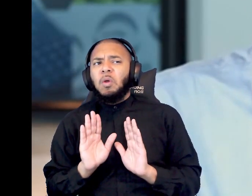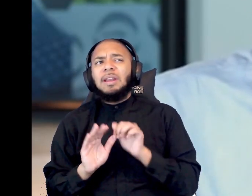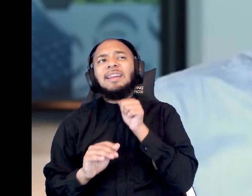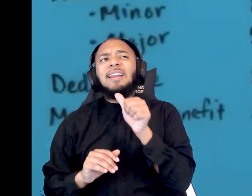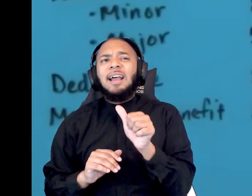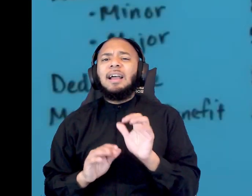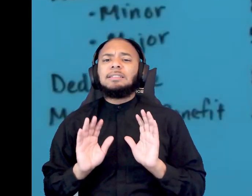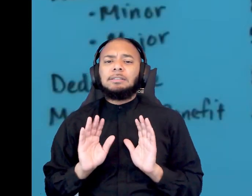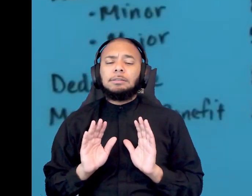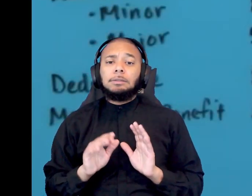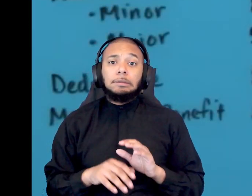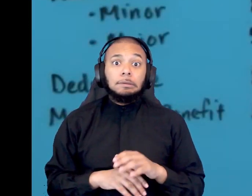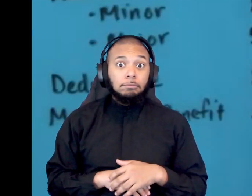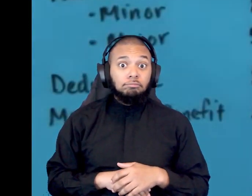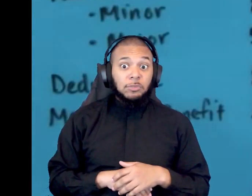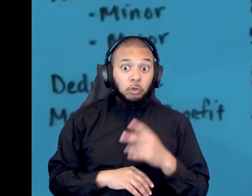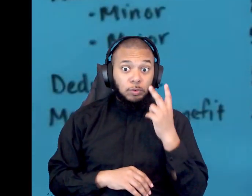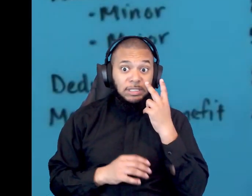stuff costs?